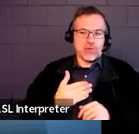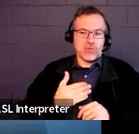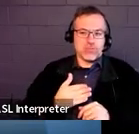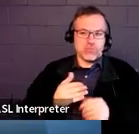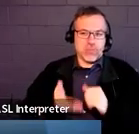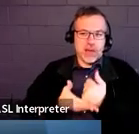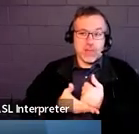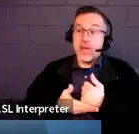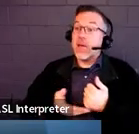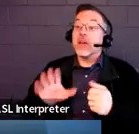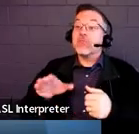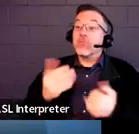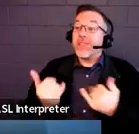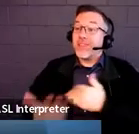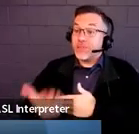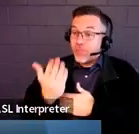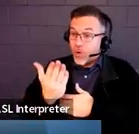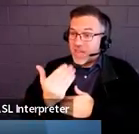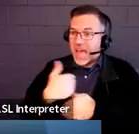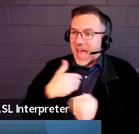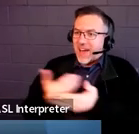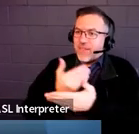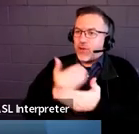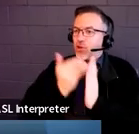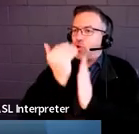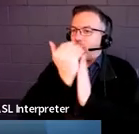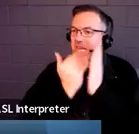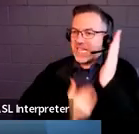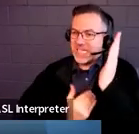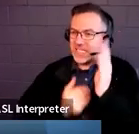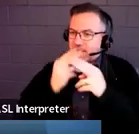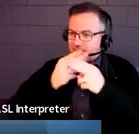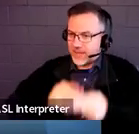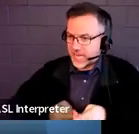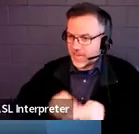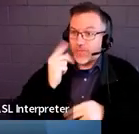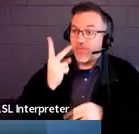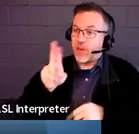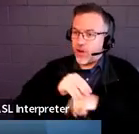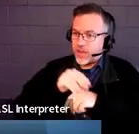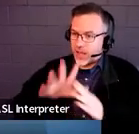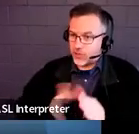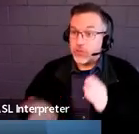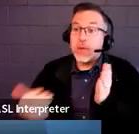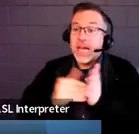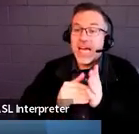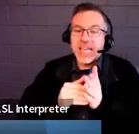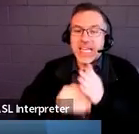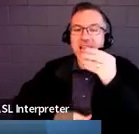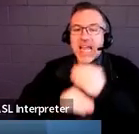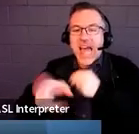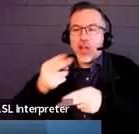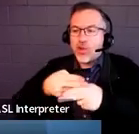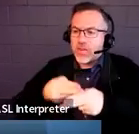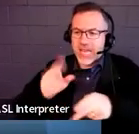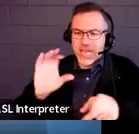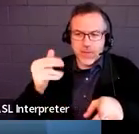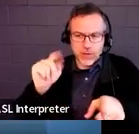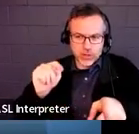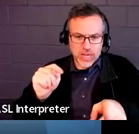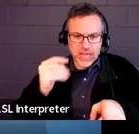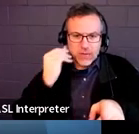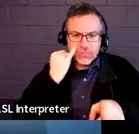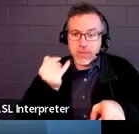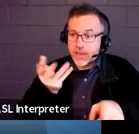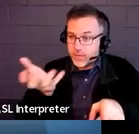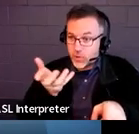I just this morning, I received an updated list for the VR counselors. So again, put your name in the chat if you want me to send anything to you,